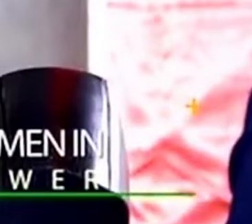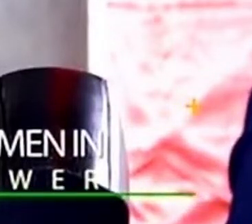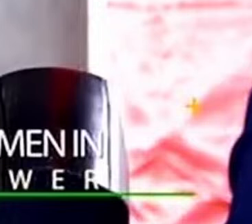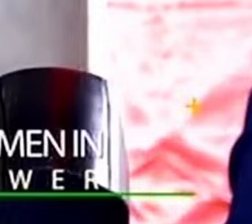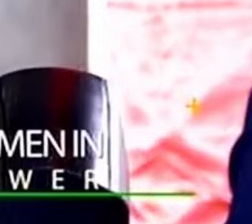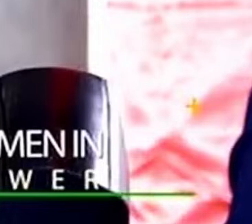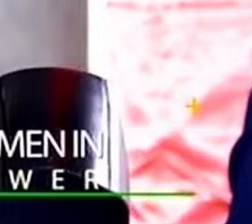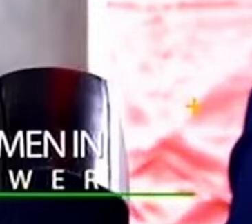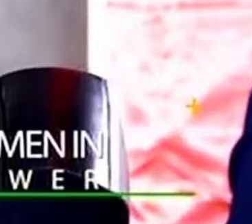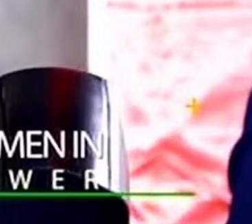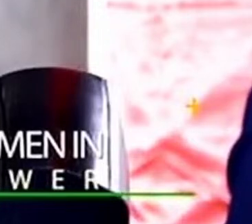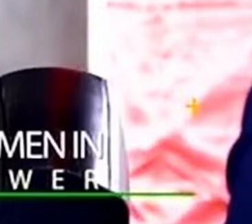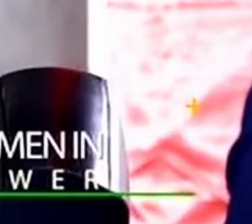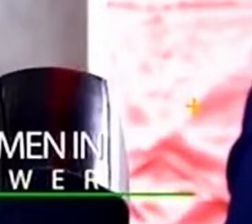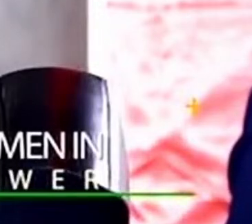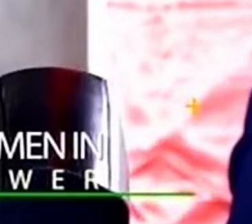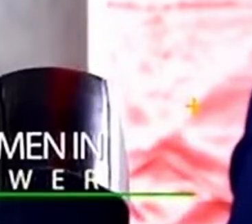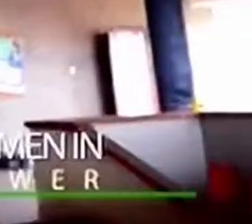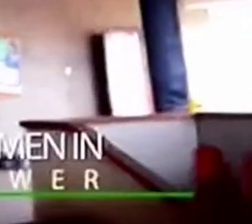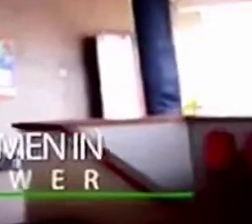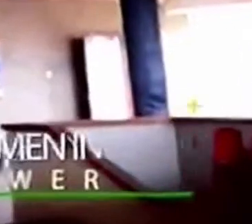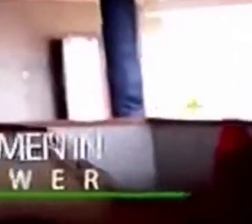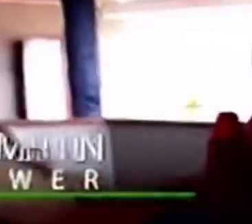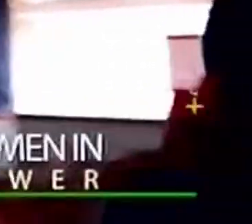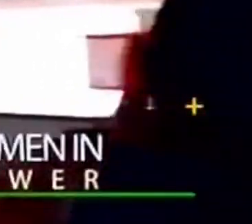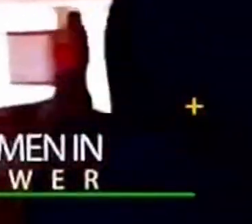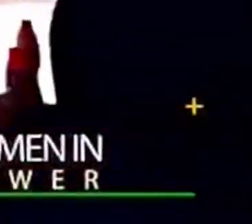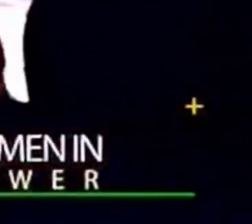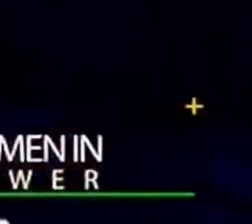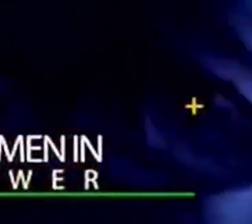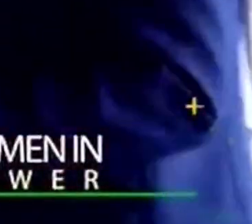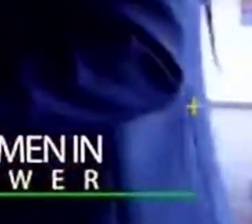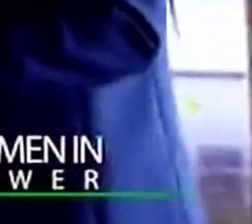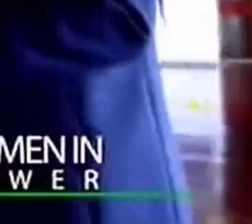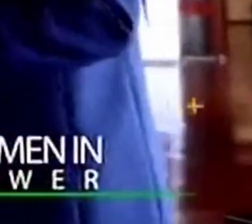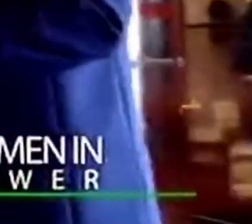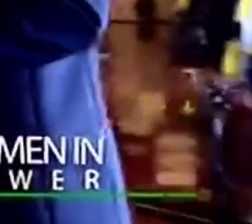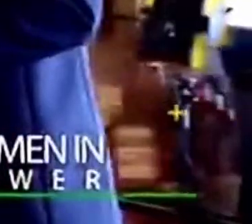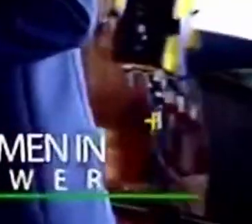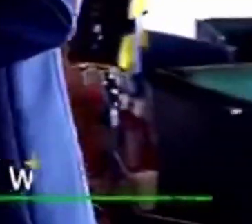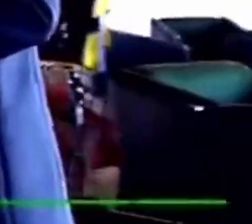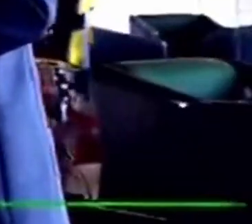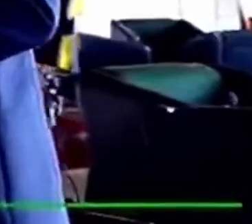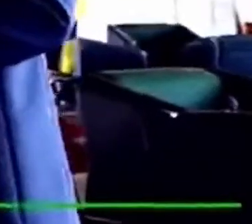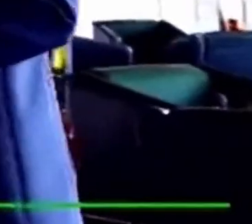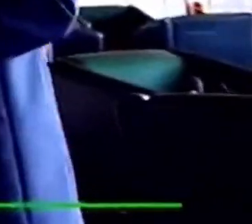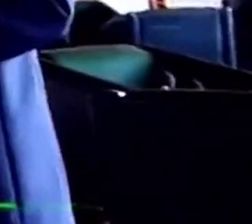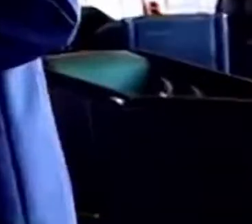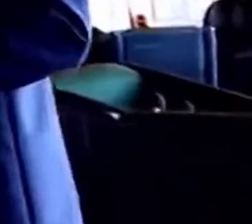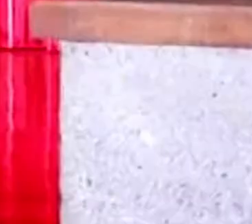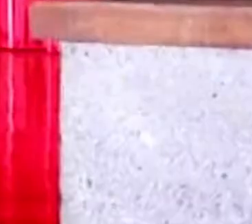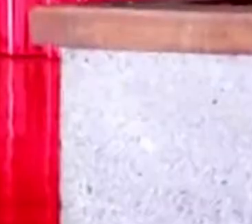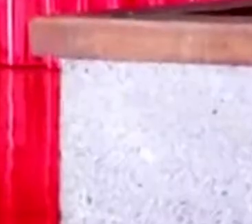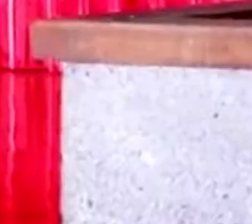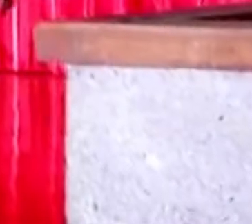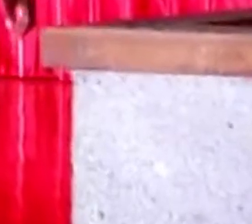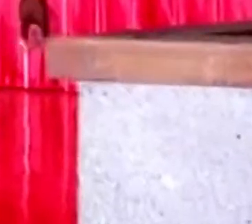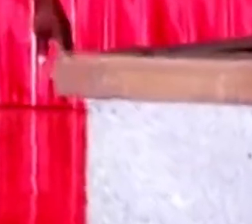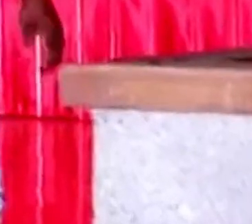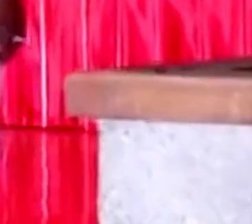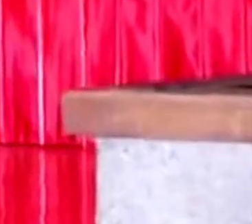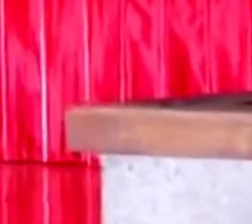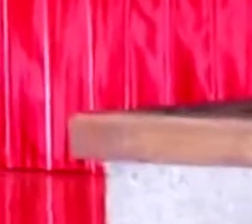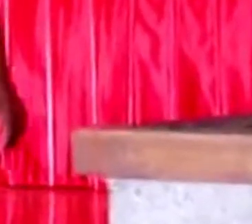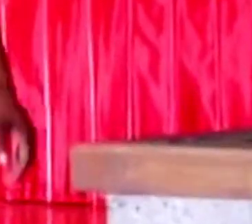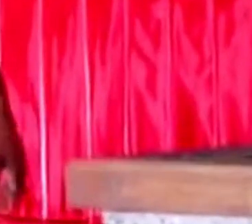what we really affects us. Ms. Chrysosta Halwindi believes women need to be in decision-making positions